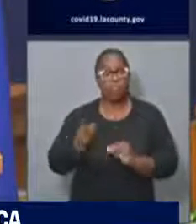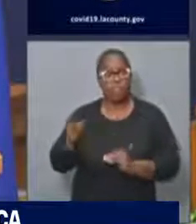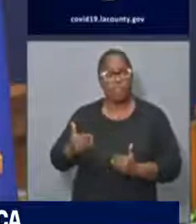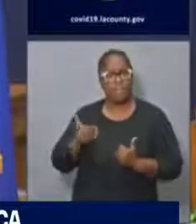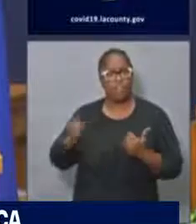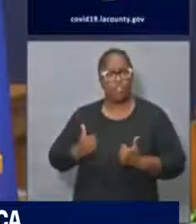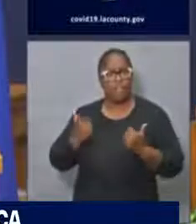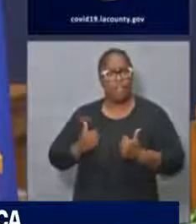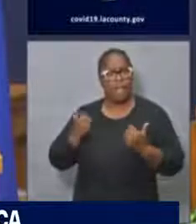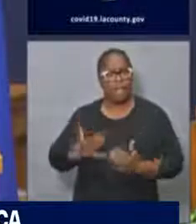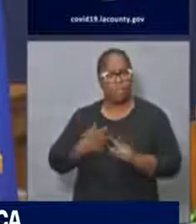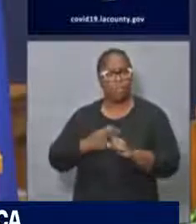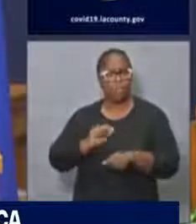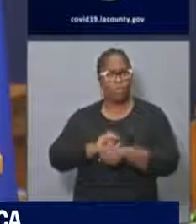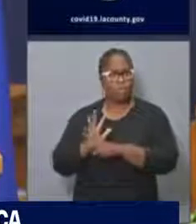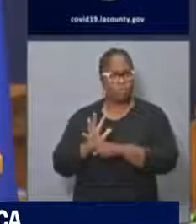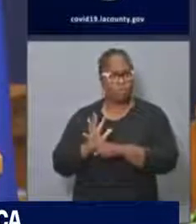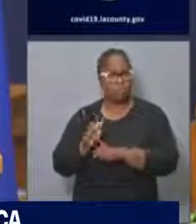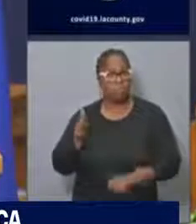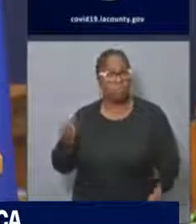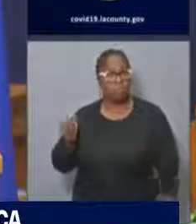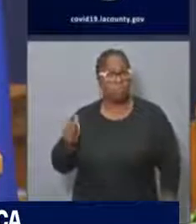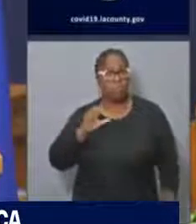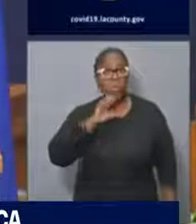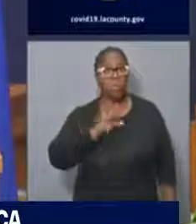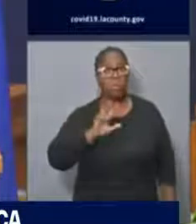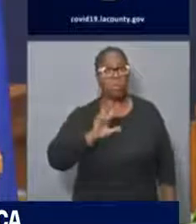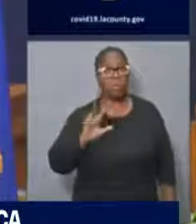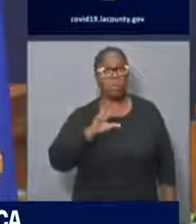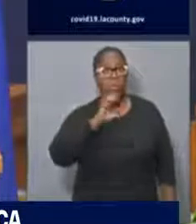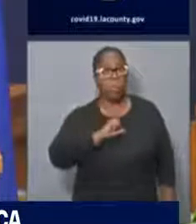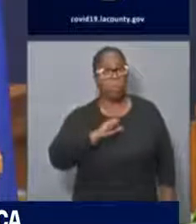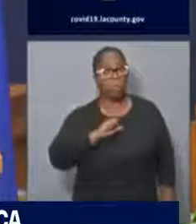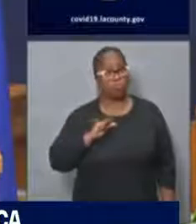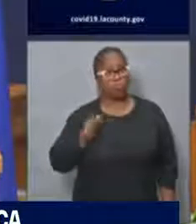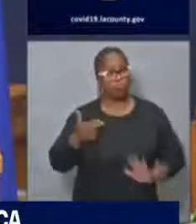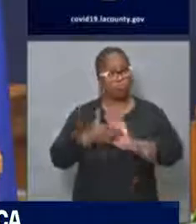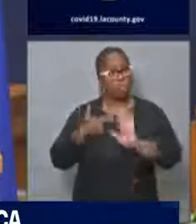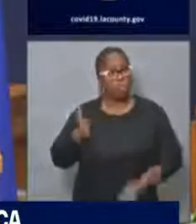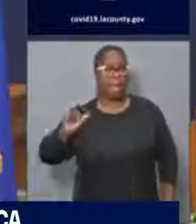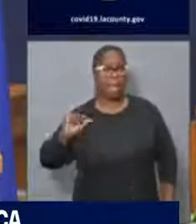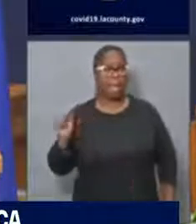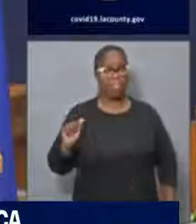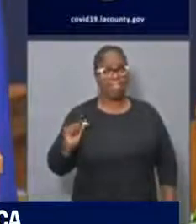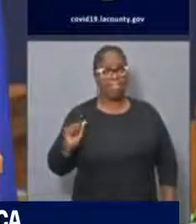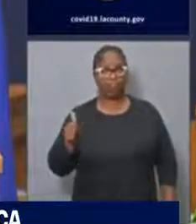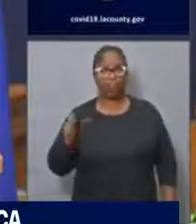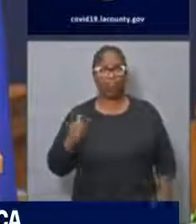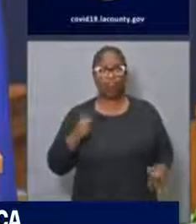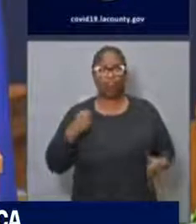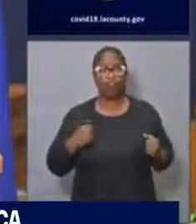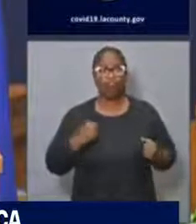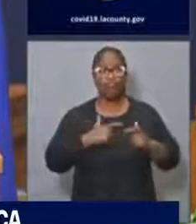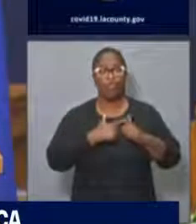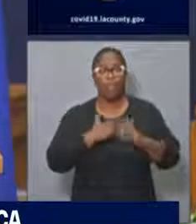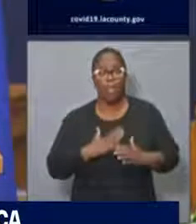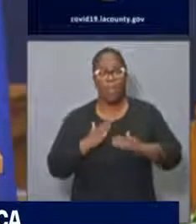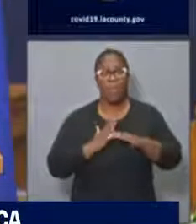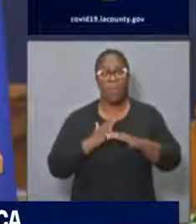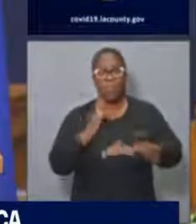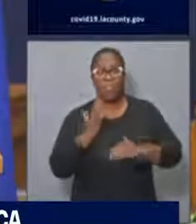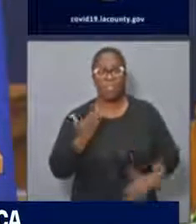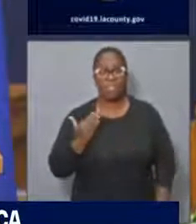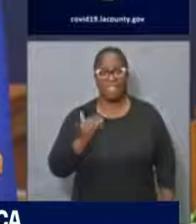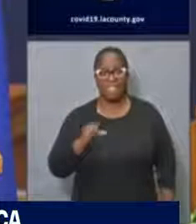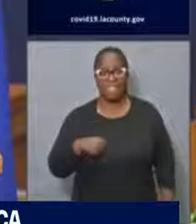with last week. She is 33 years old and considers herself an athlete. She's a runner for more than 15 years.